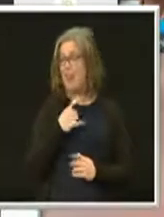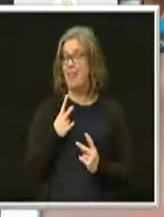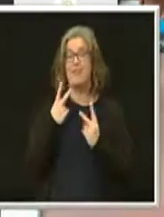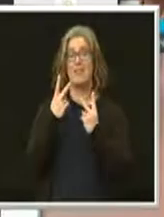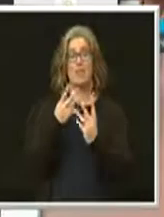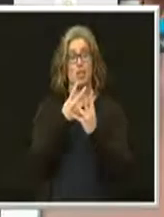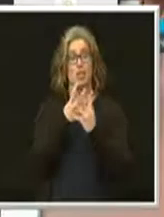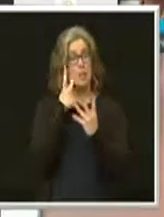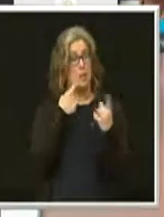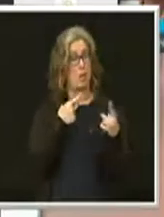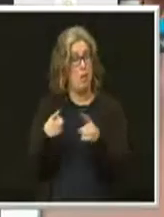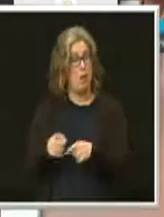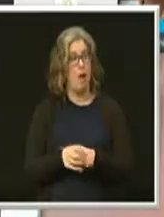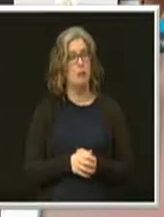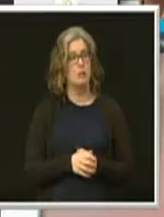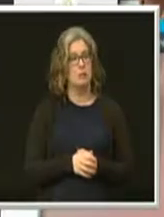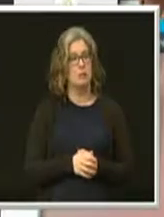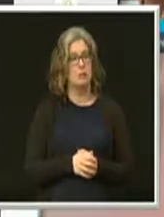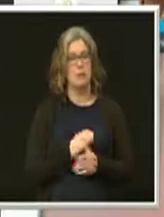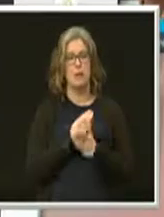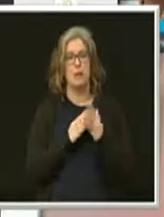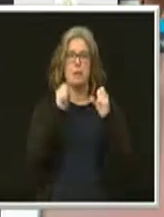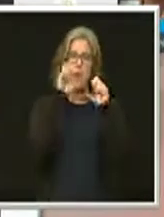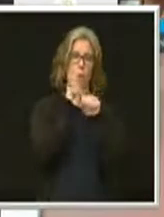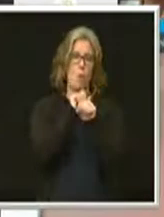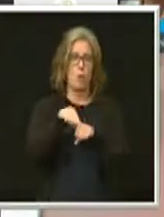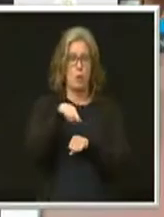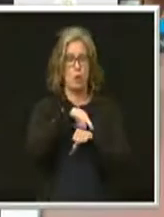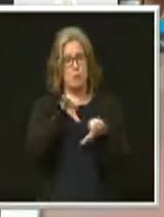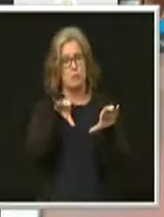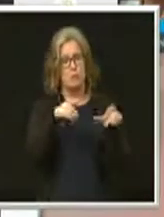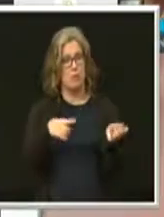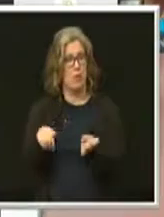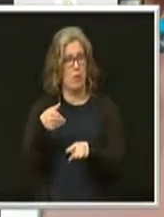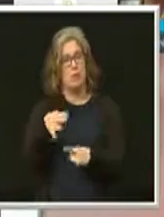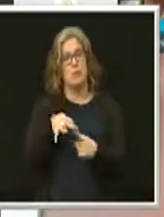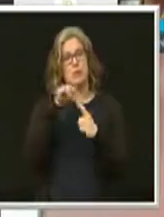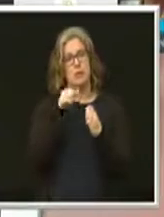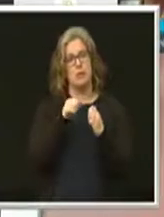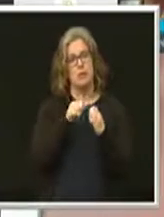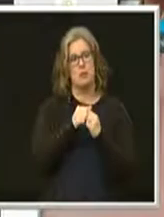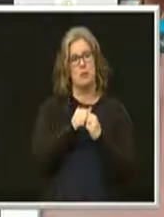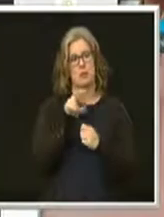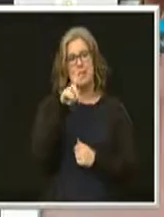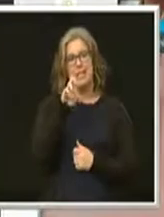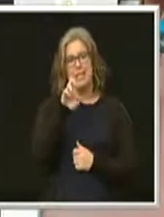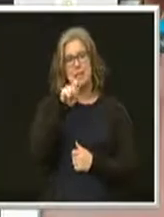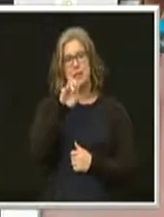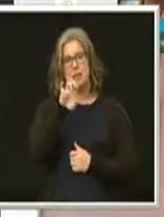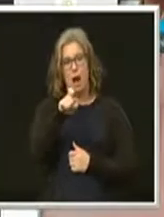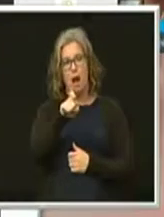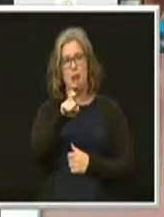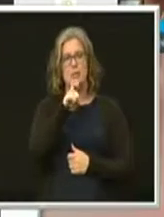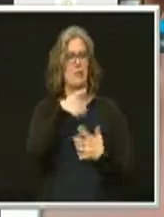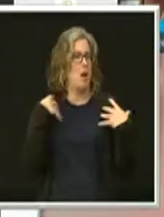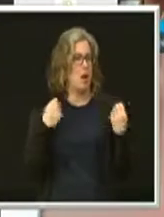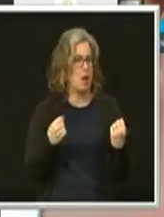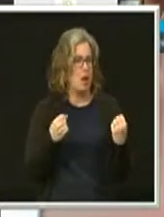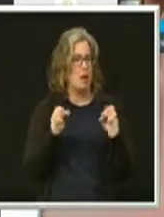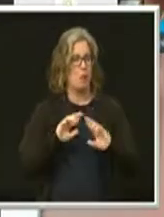jail and see what's going on and some of the incredible work that y'all got going on there, especially when it comes to detox and recovery